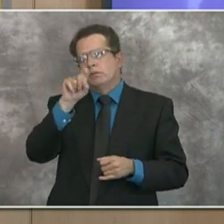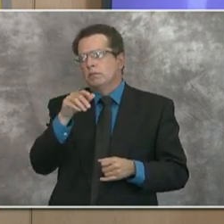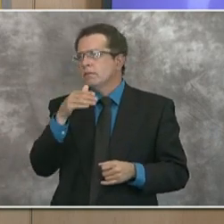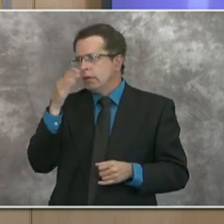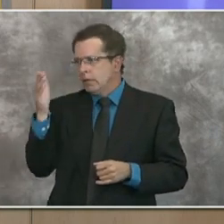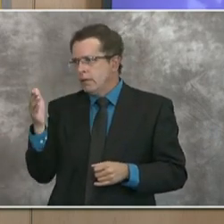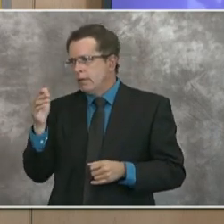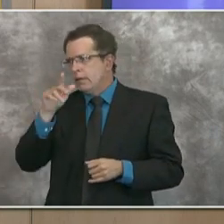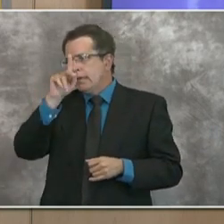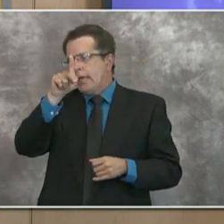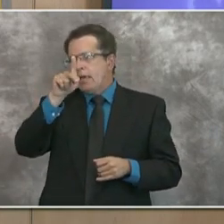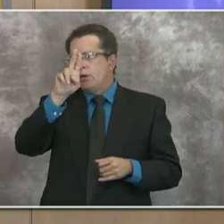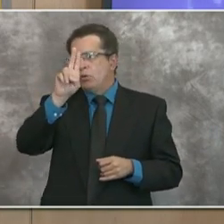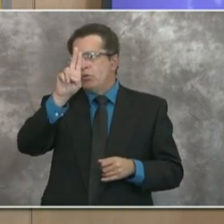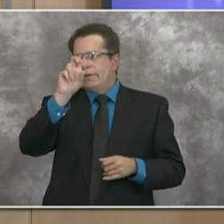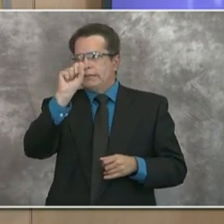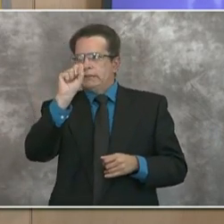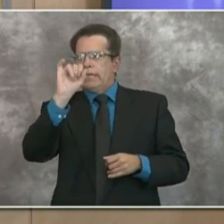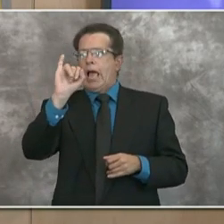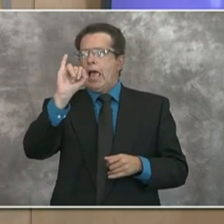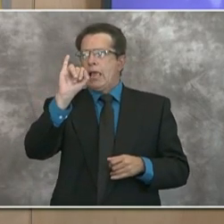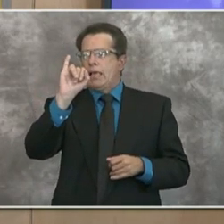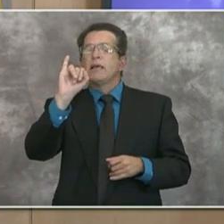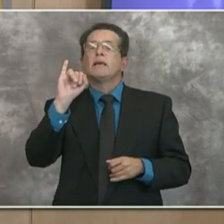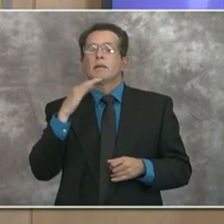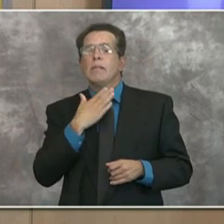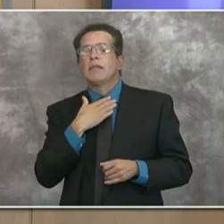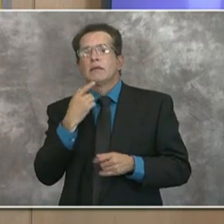Hunter Sowards, KUSI, please state your question.